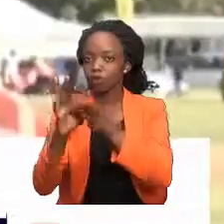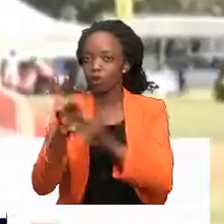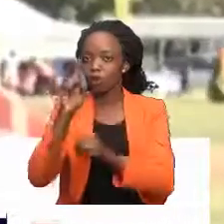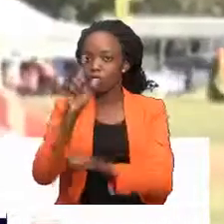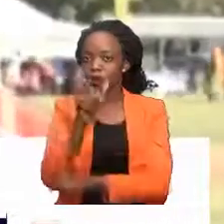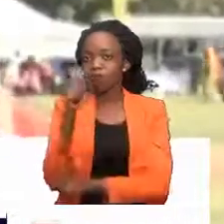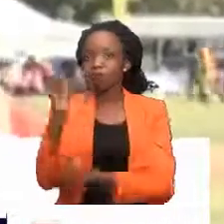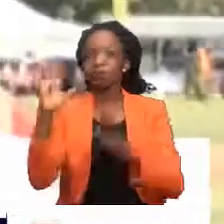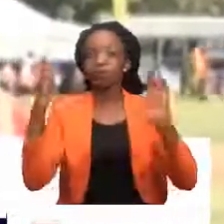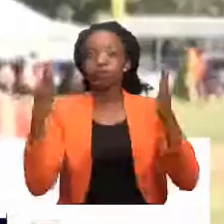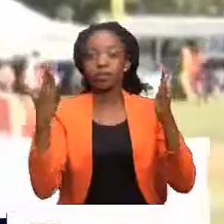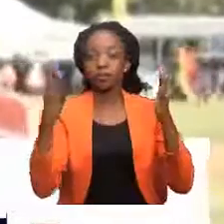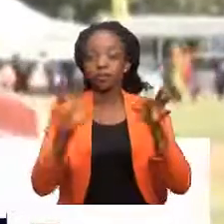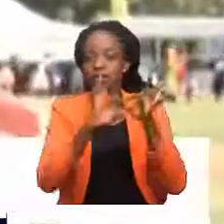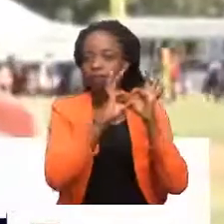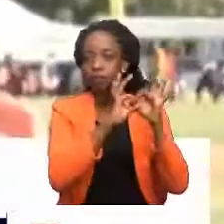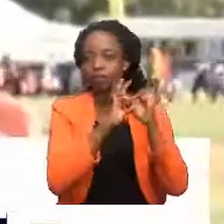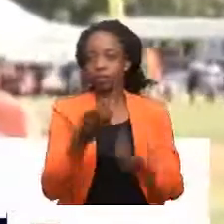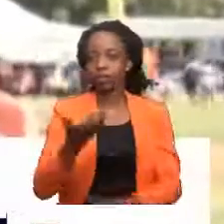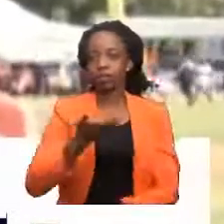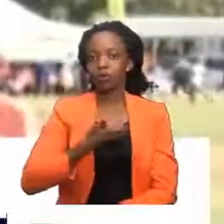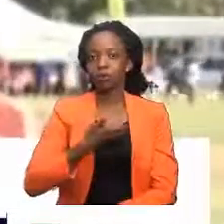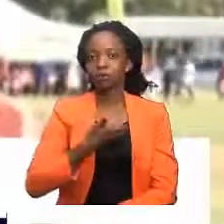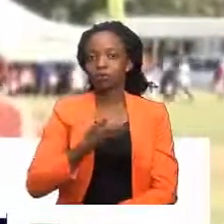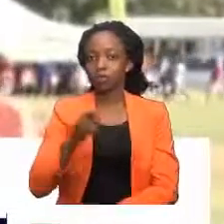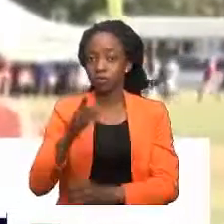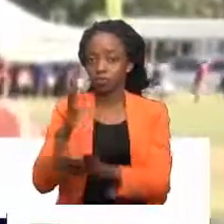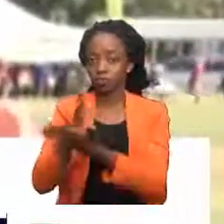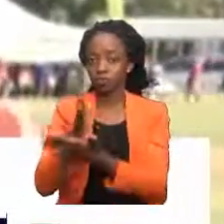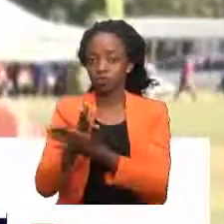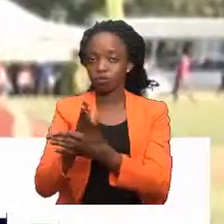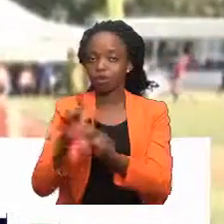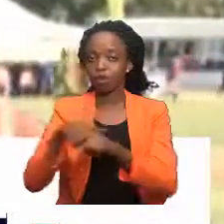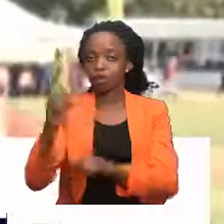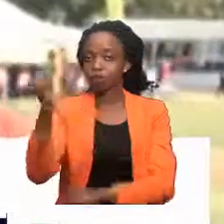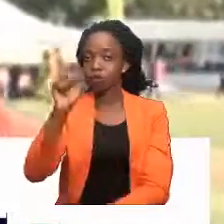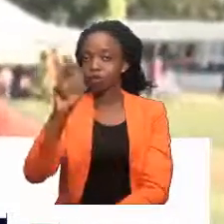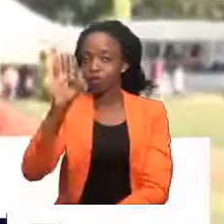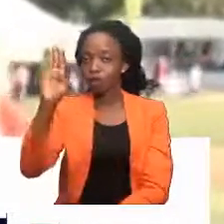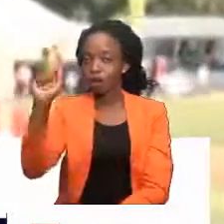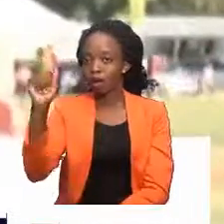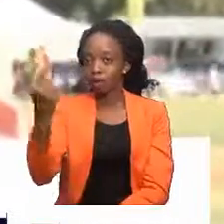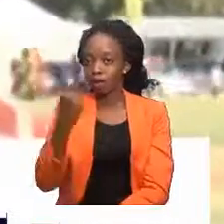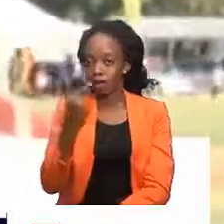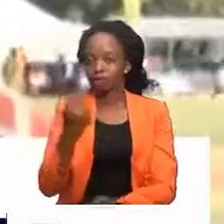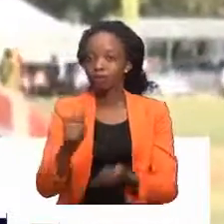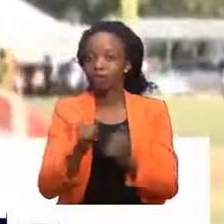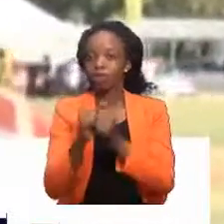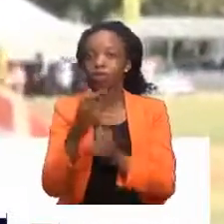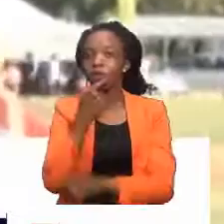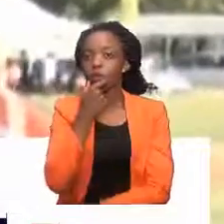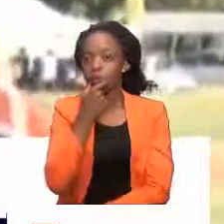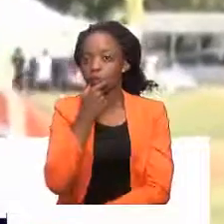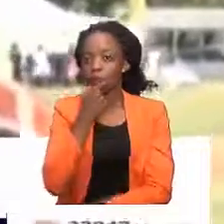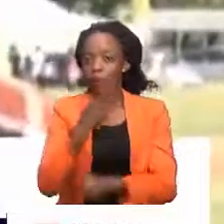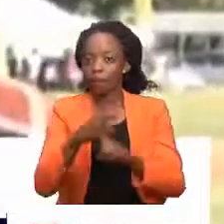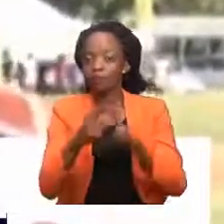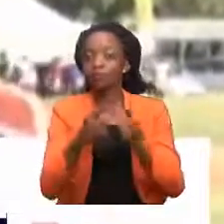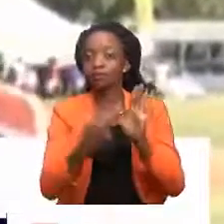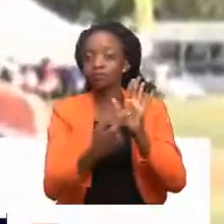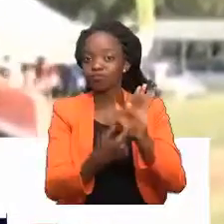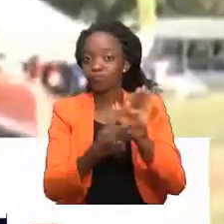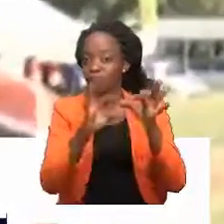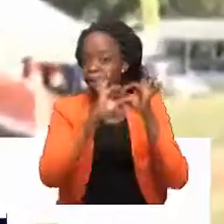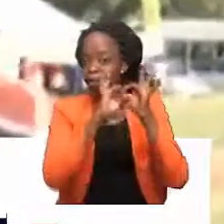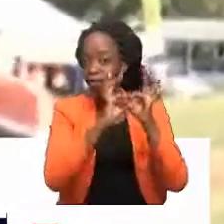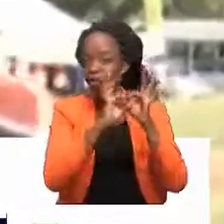and celebrate our culture. It is true that as Subas, we are largely assimilated by the Luos, but there are elements of our culture